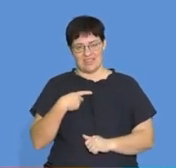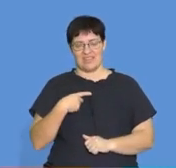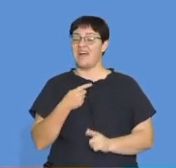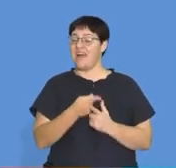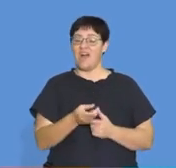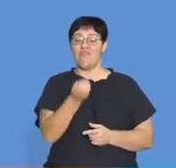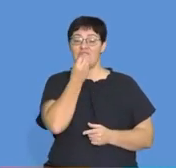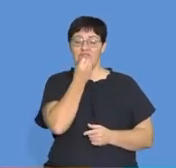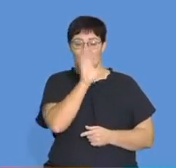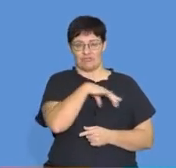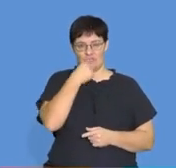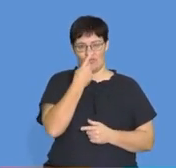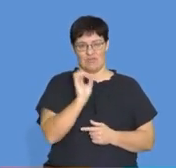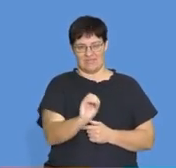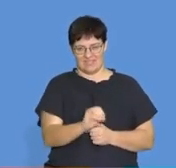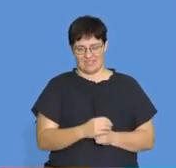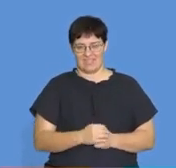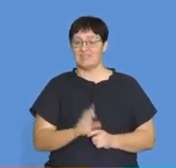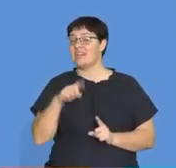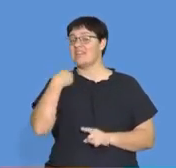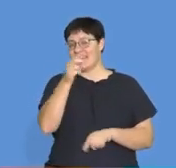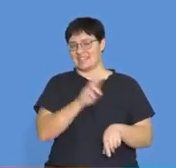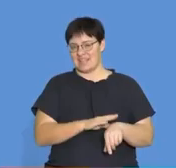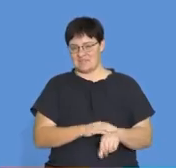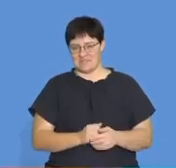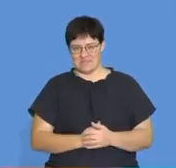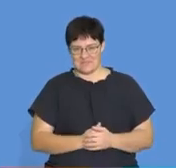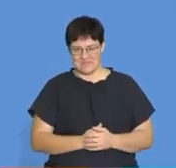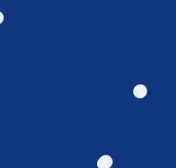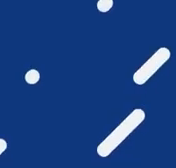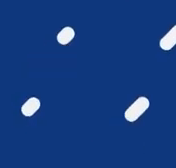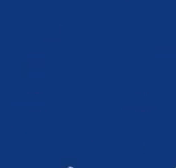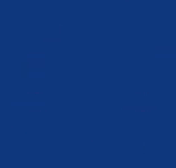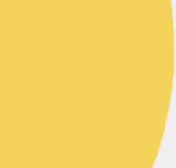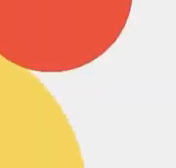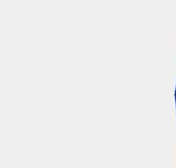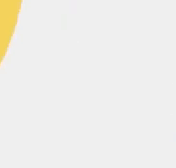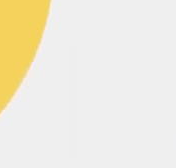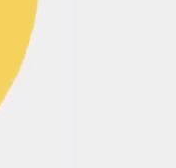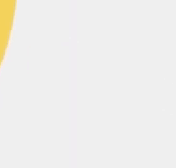mathematics is food for the soul. Until I see you next time.